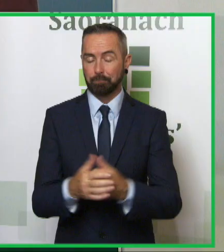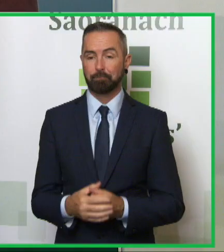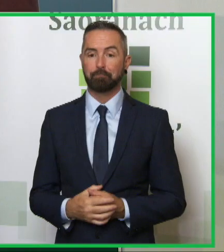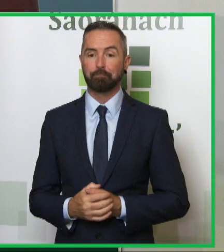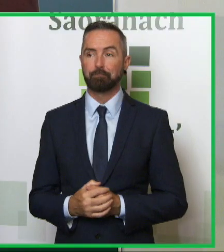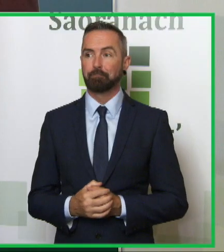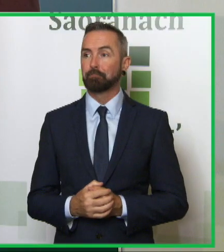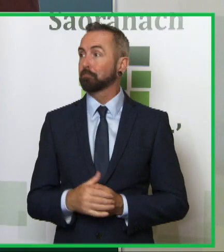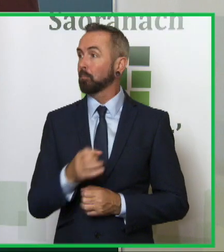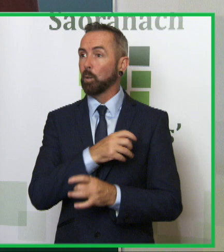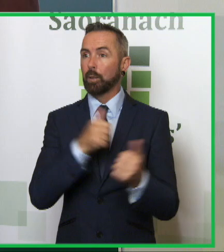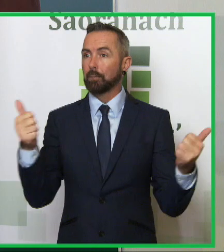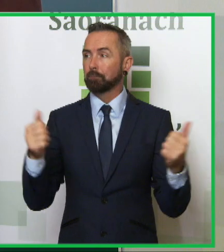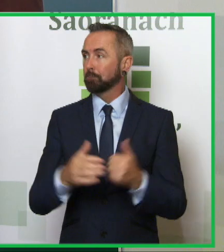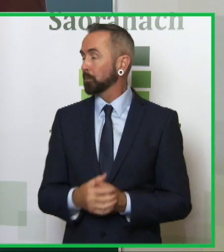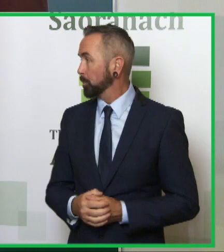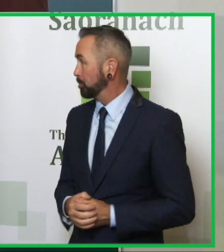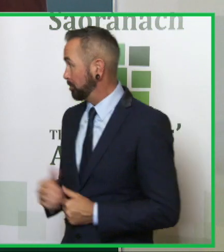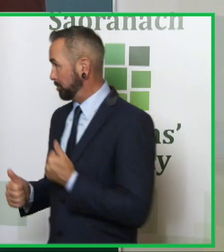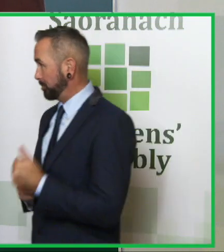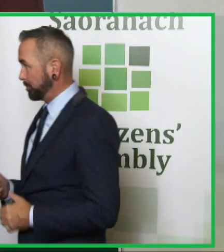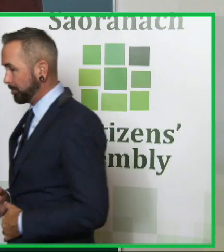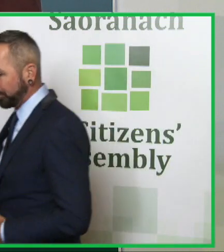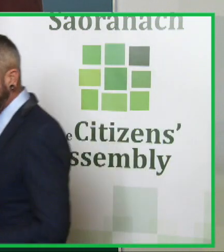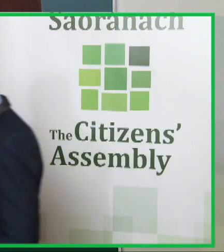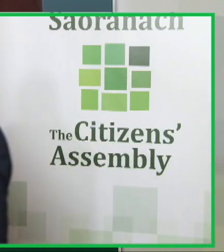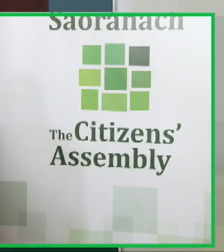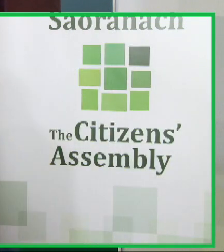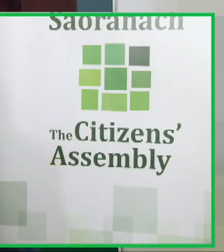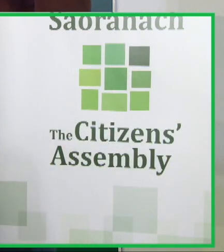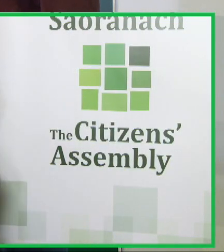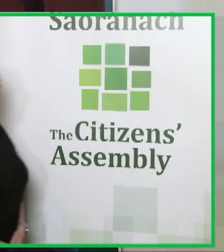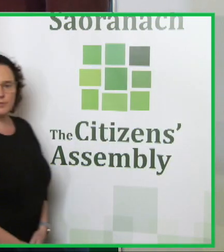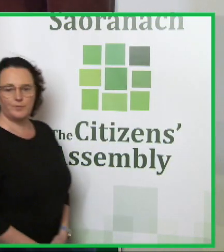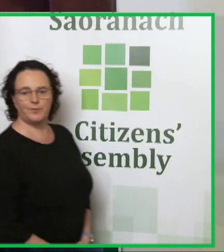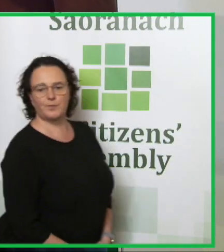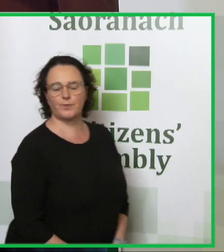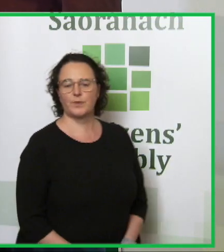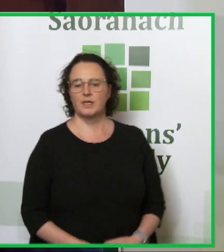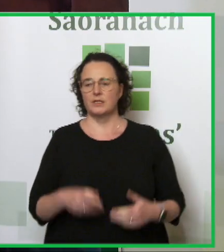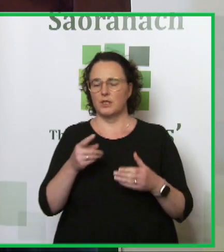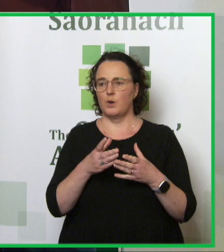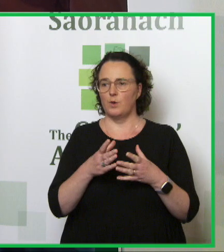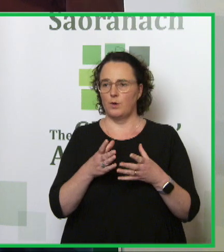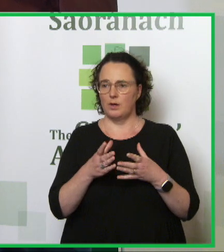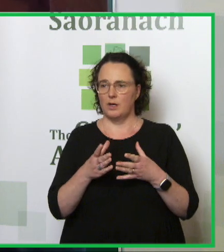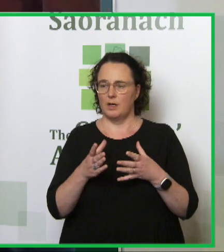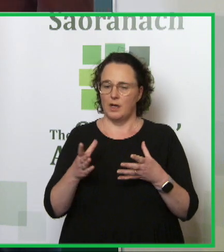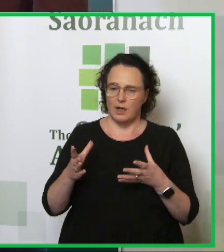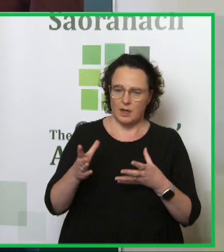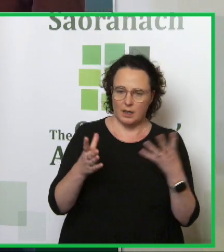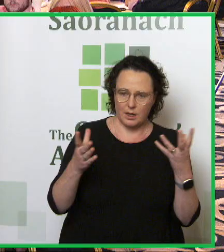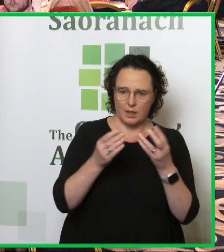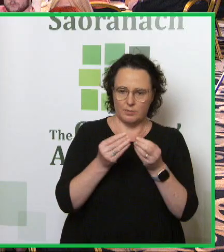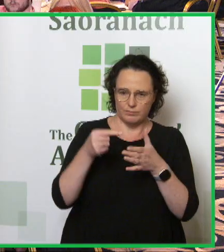Is that okay? So the summary is the comprehensive-led approach across the board. Across the board. This is about the incident. So